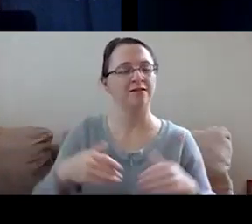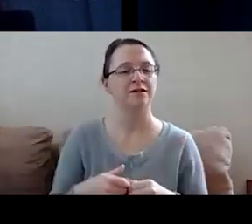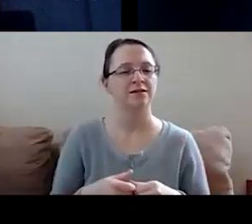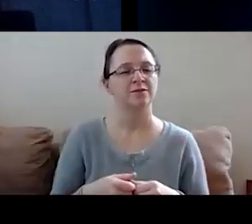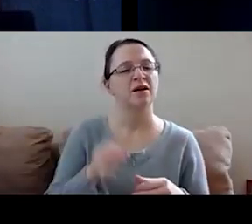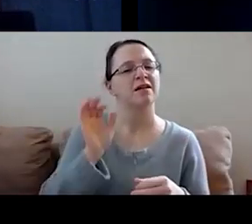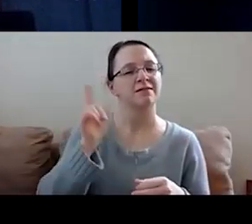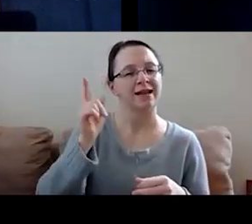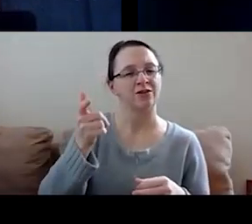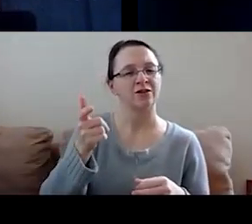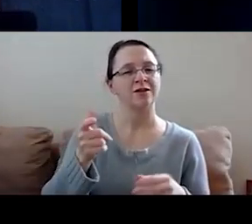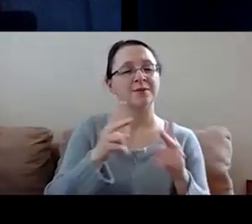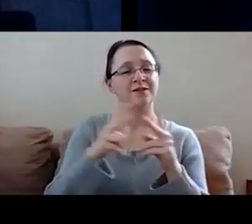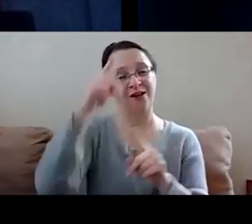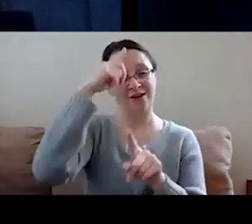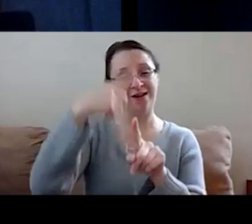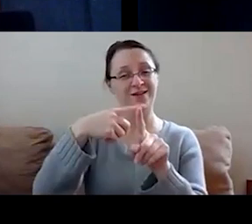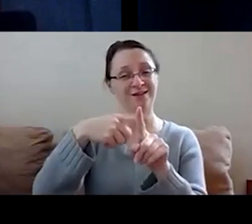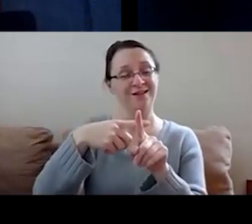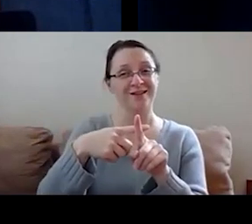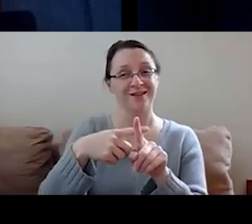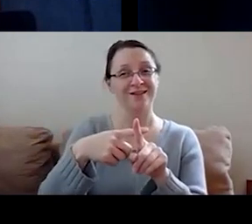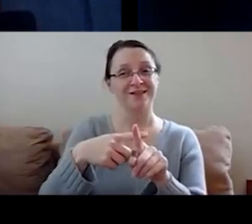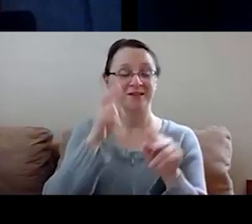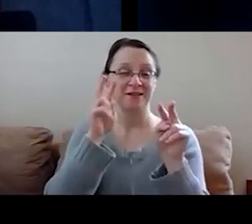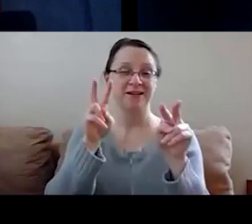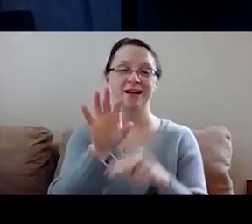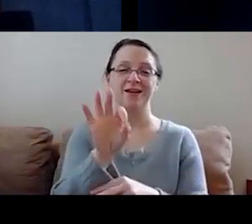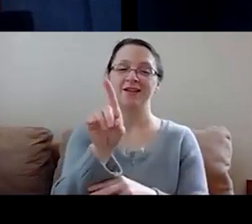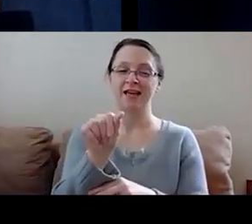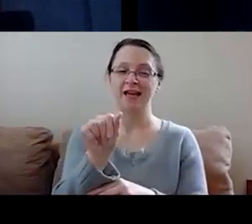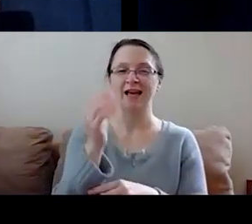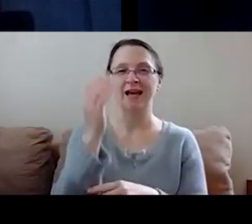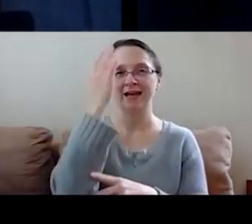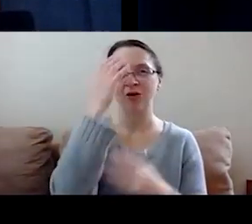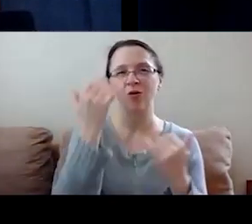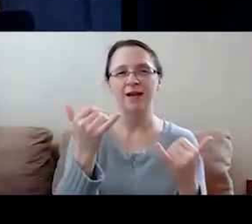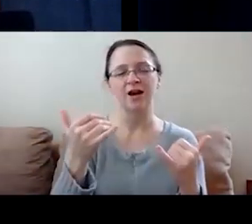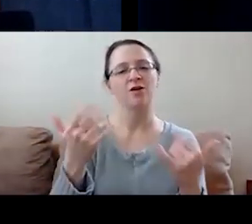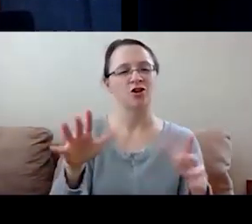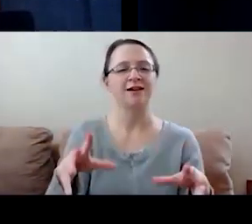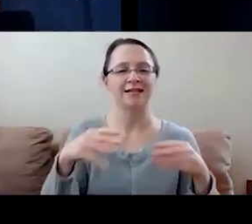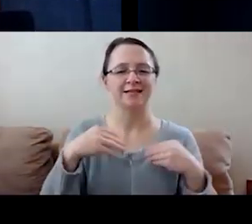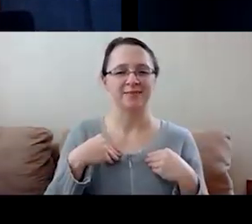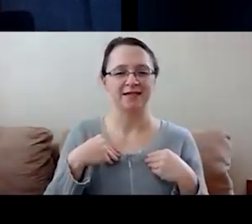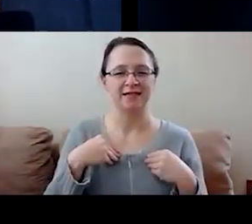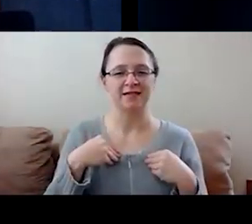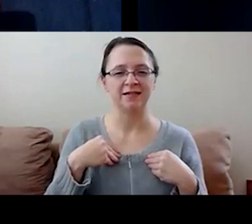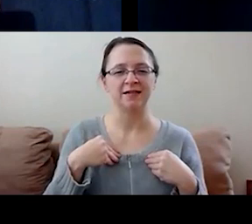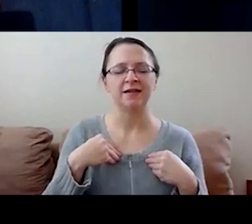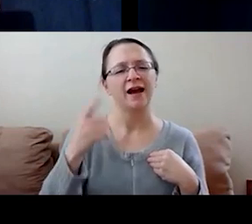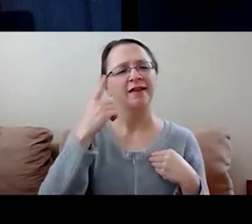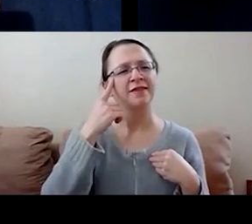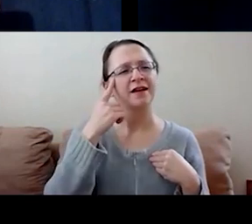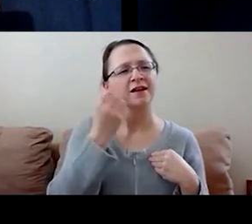But it is very promising. Actually, I know that the FDA now has accepted, I think a few